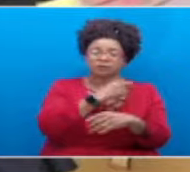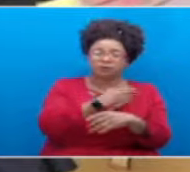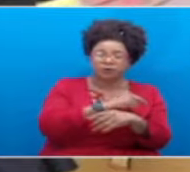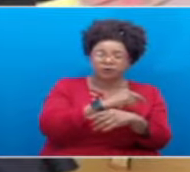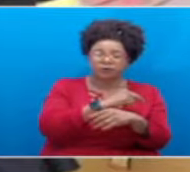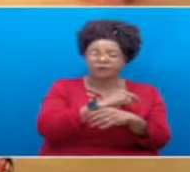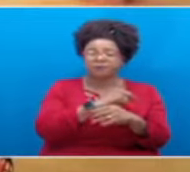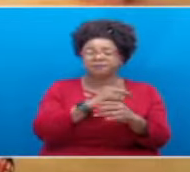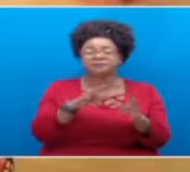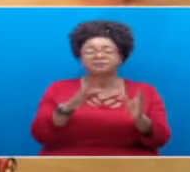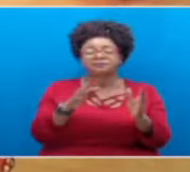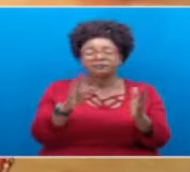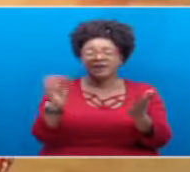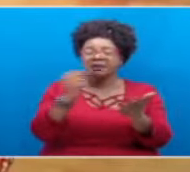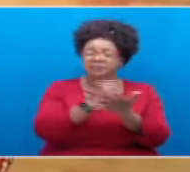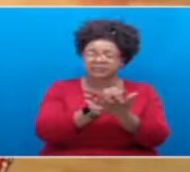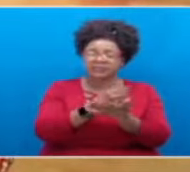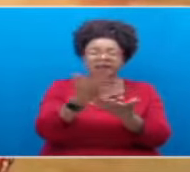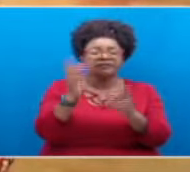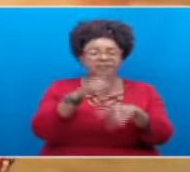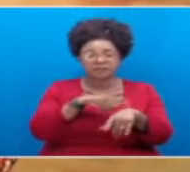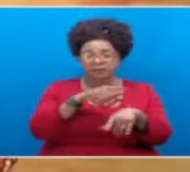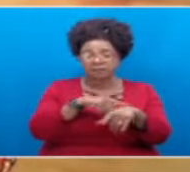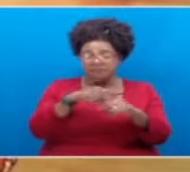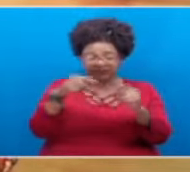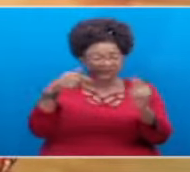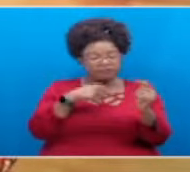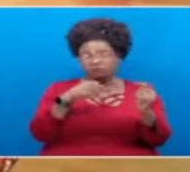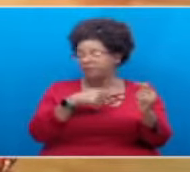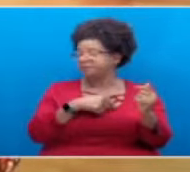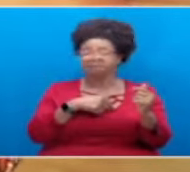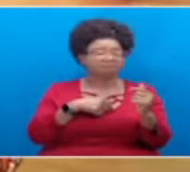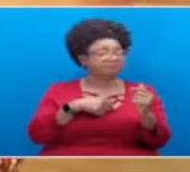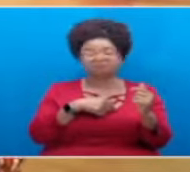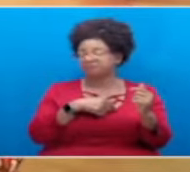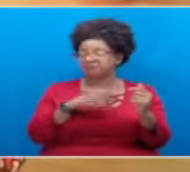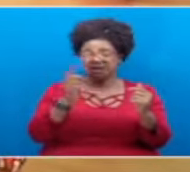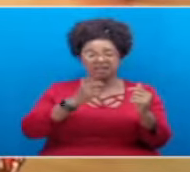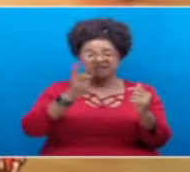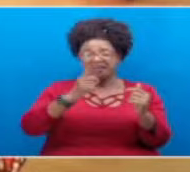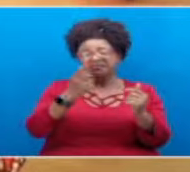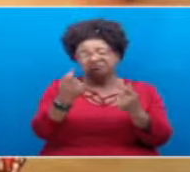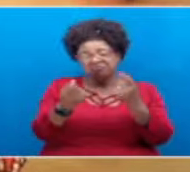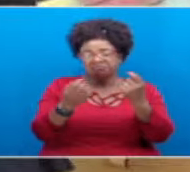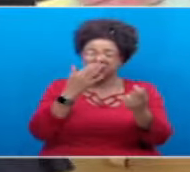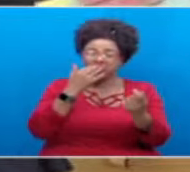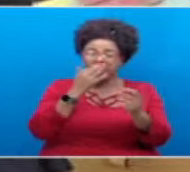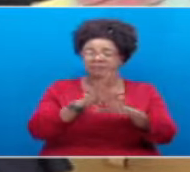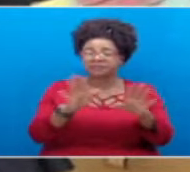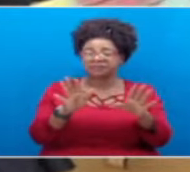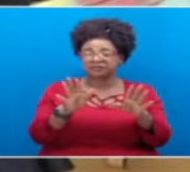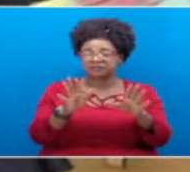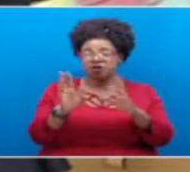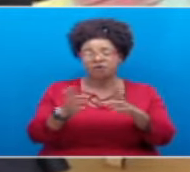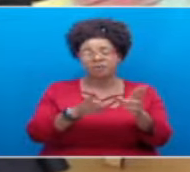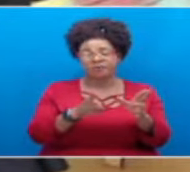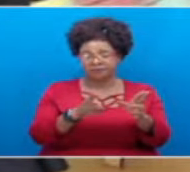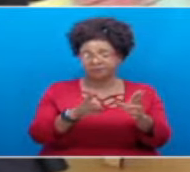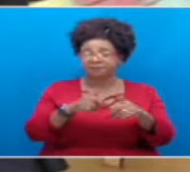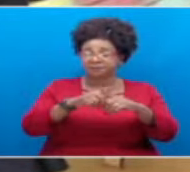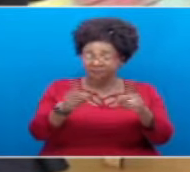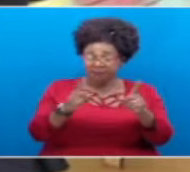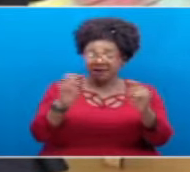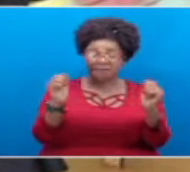na unalazwa kila mara. Lakini huyu sijawahi lazwa. Ile kidogo homa tu hiyo ni kawaida. Lakini